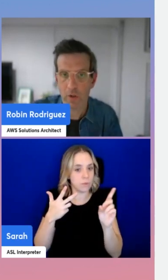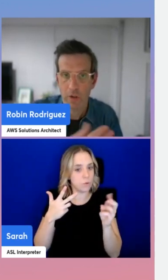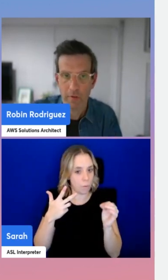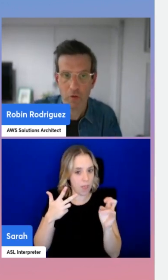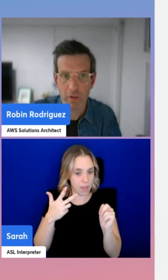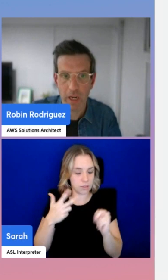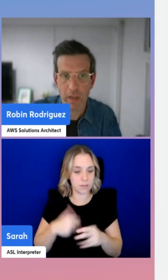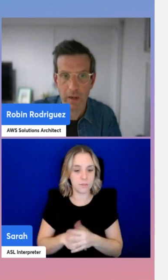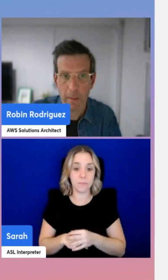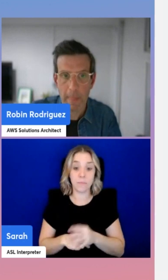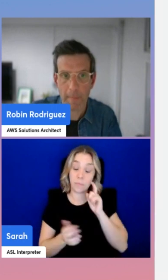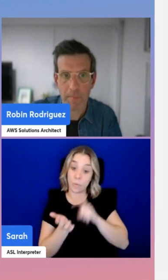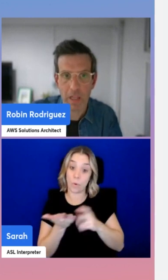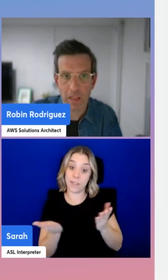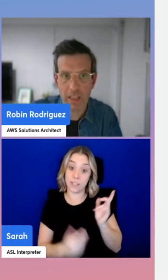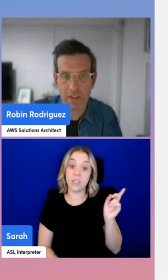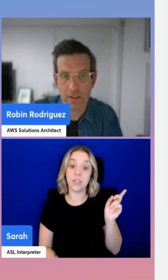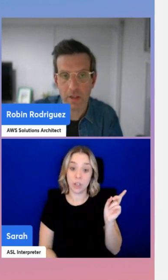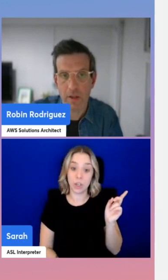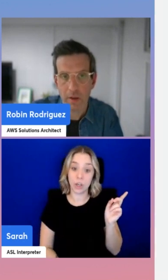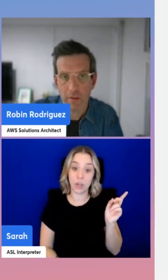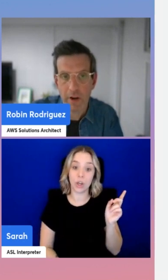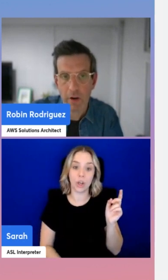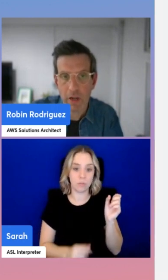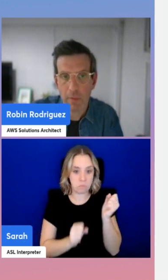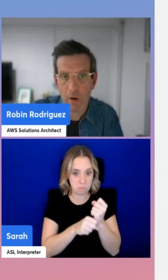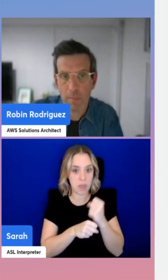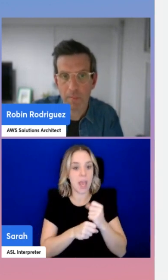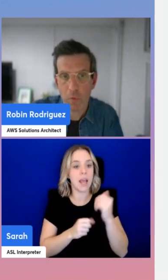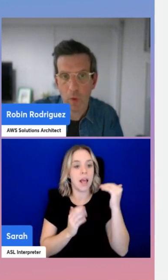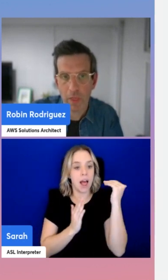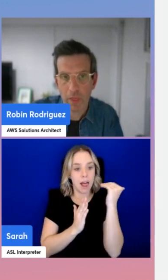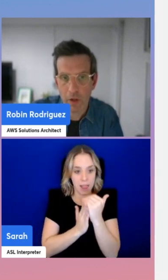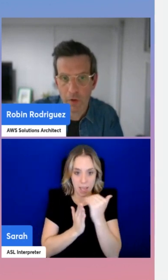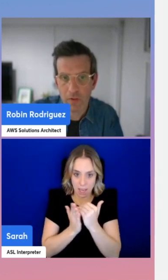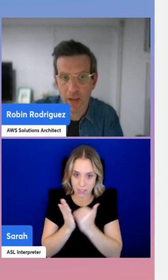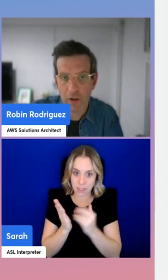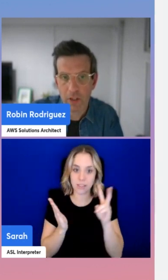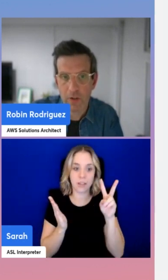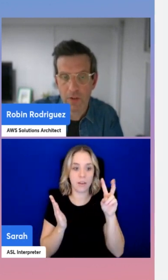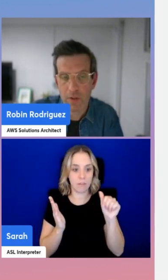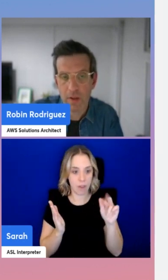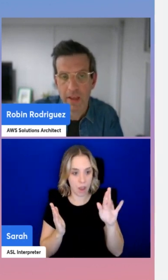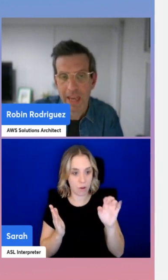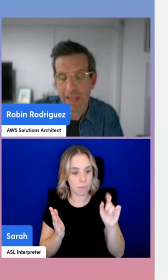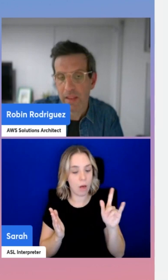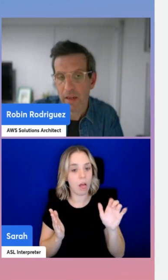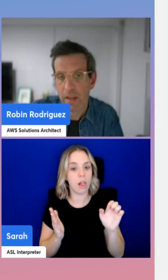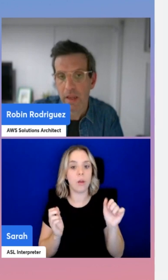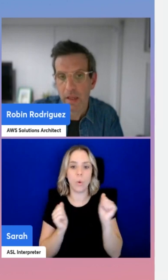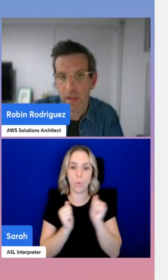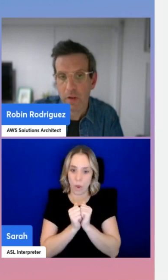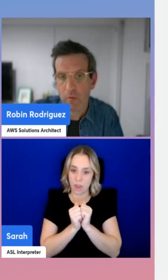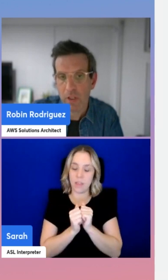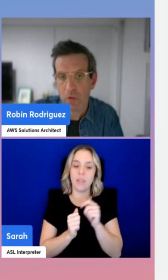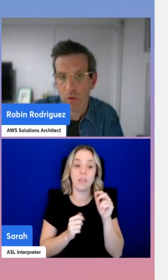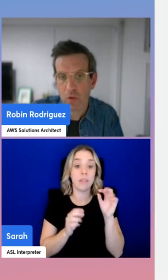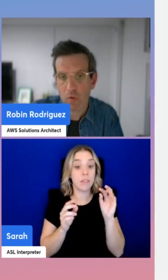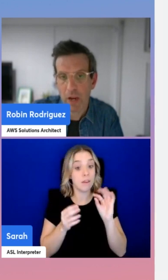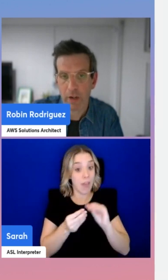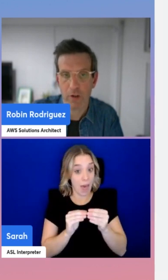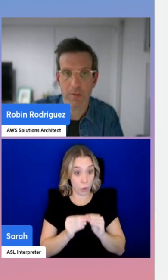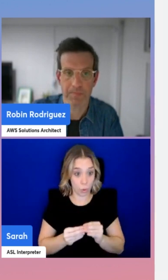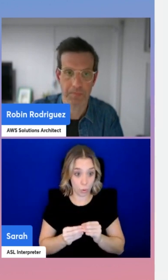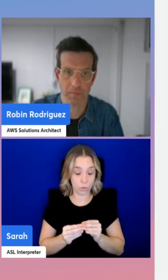here is created a list variable with those values. And then in the